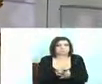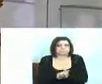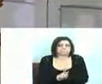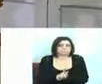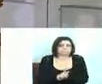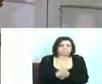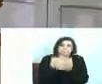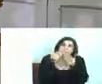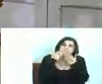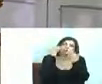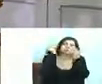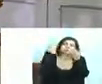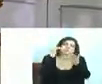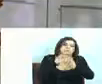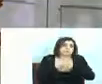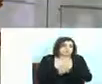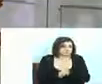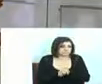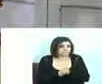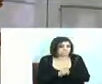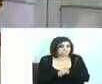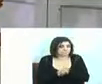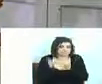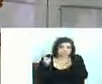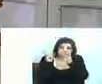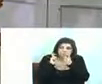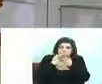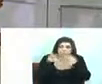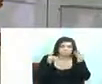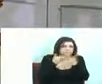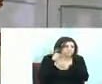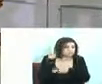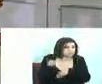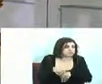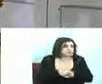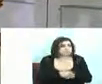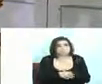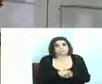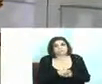Just thank you for giving us all that we need.